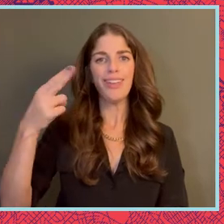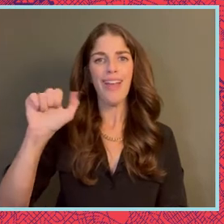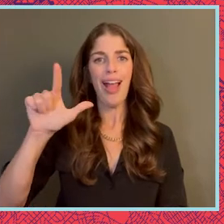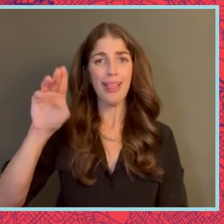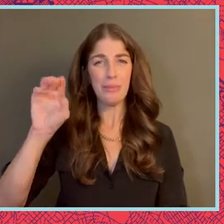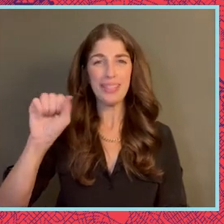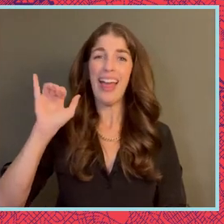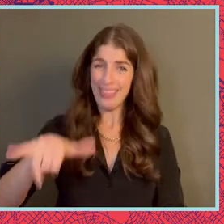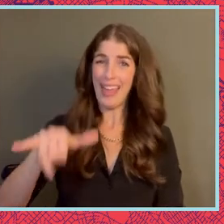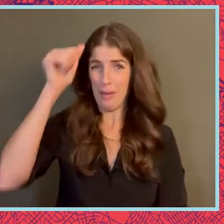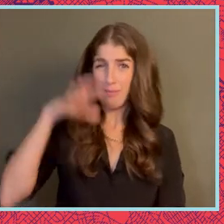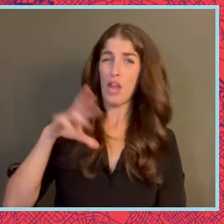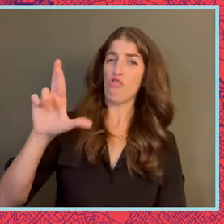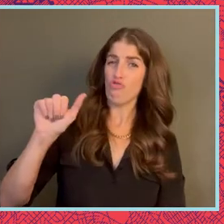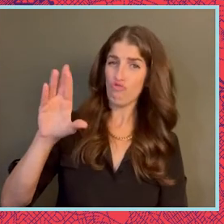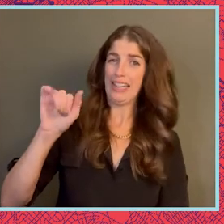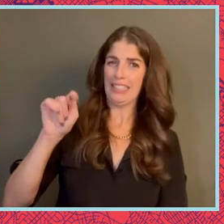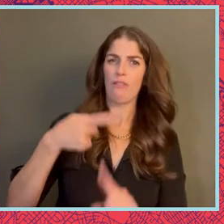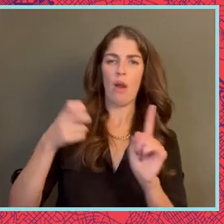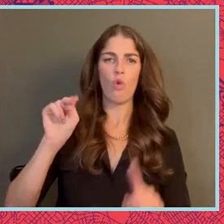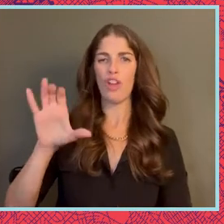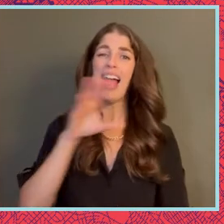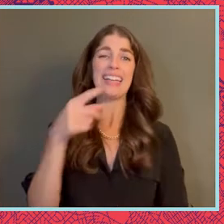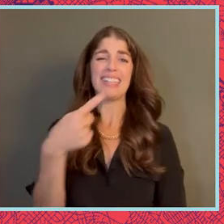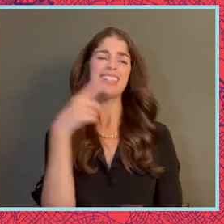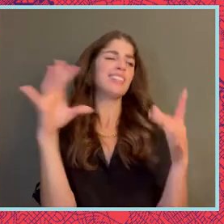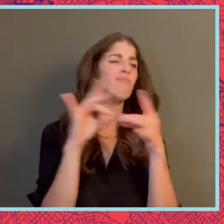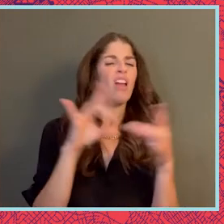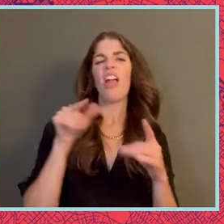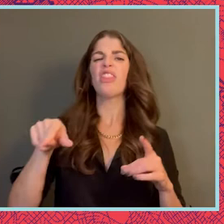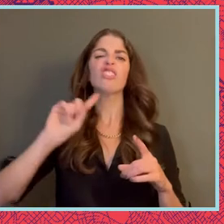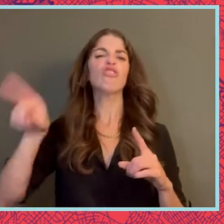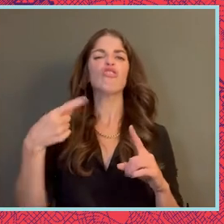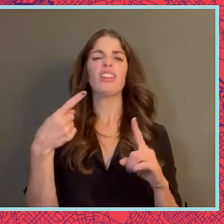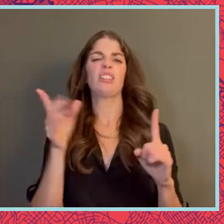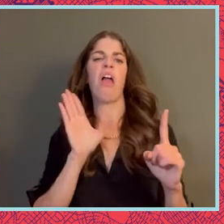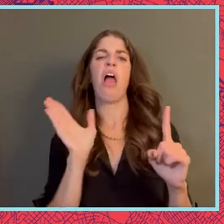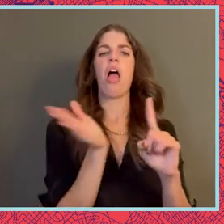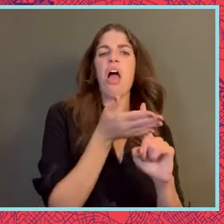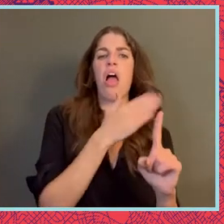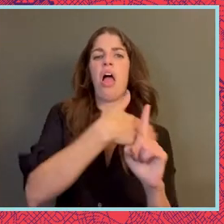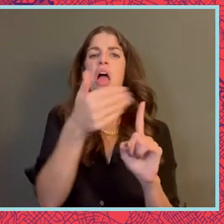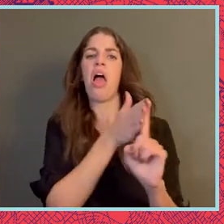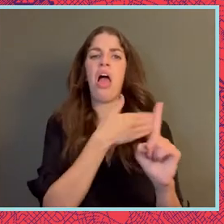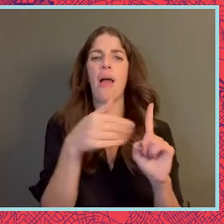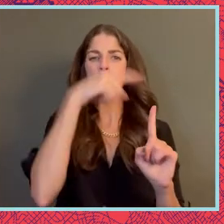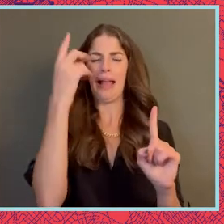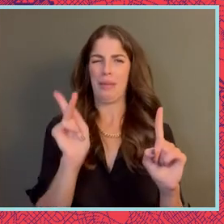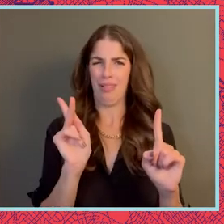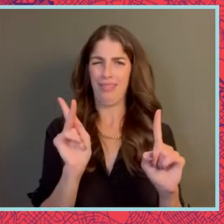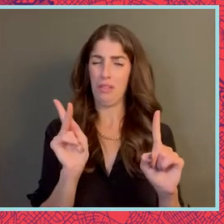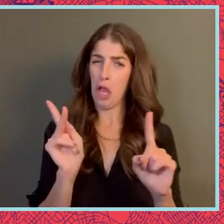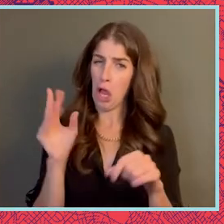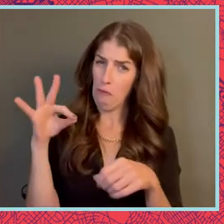who flat out said on the floor of the Congress, this is just a way to pander to black people, as though voting is a way to pander